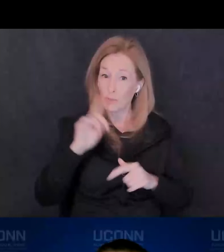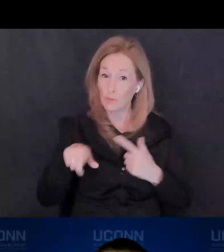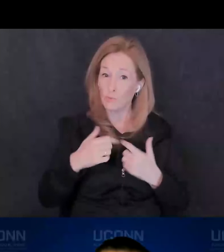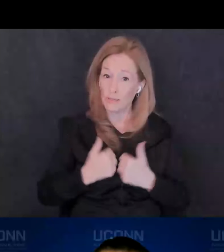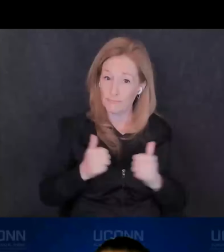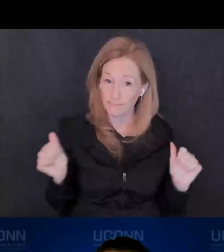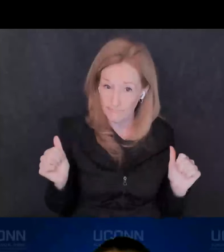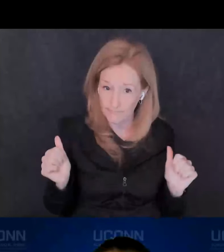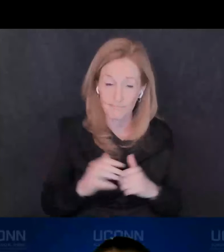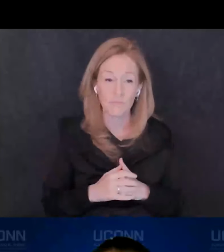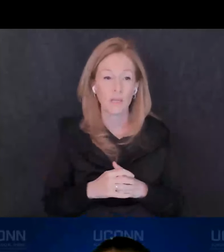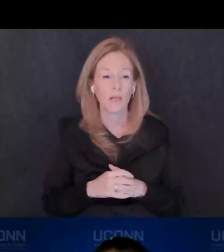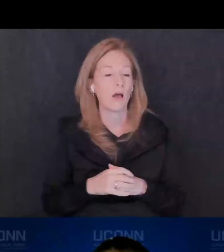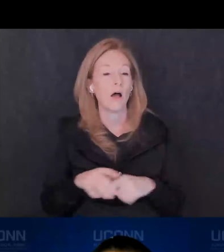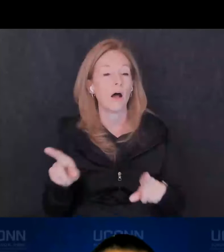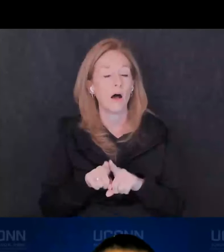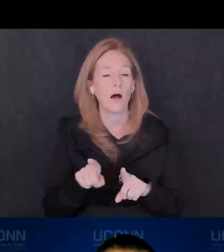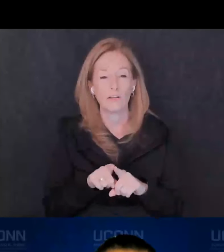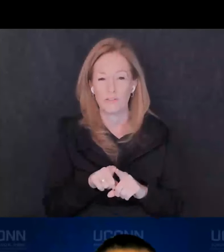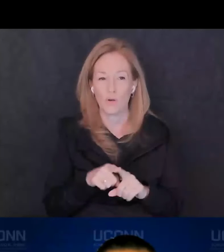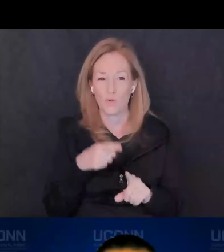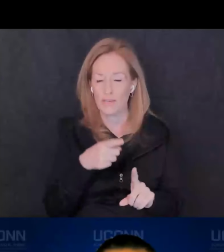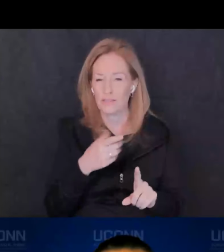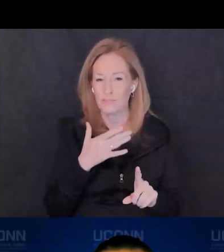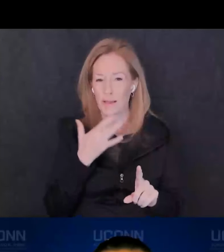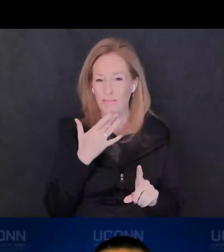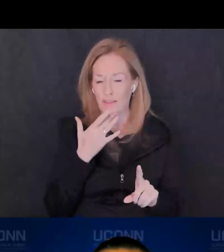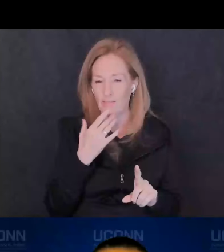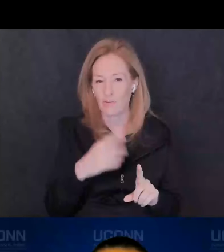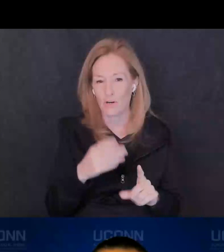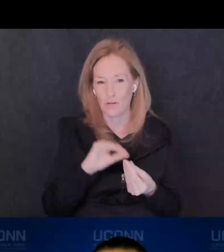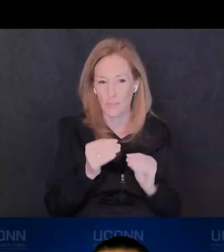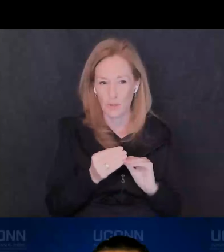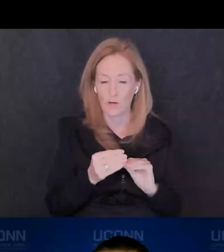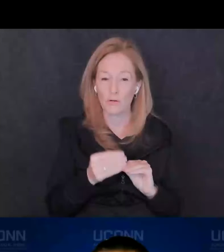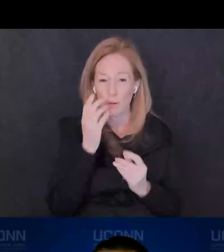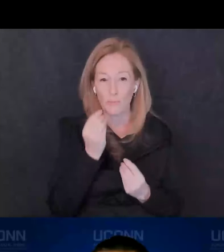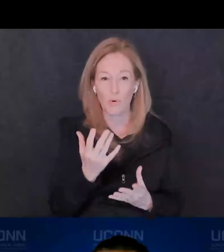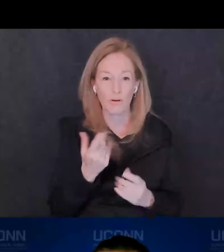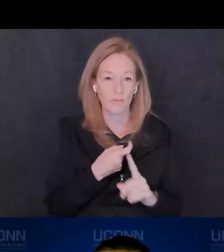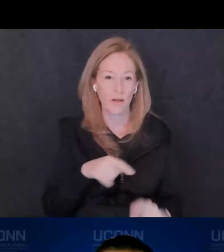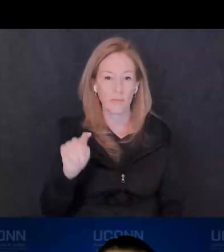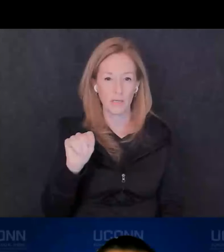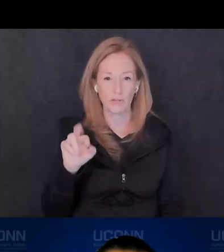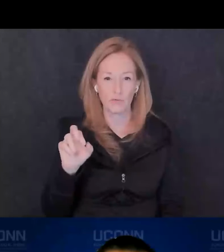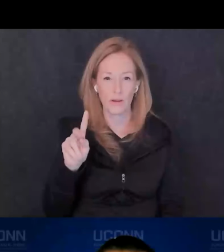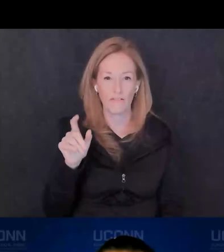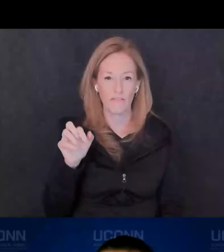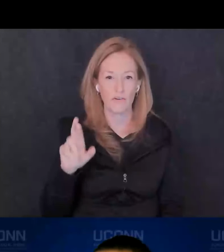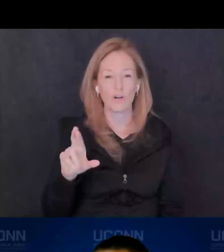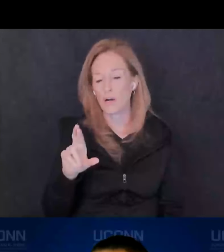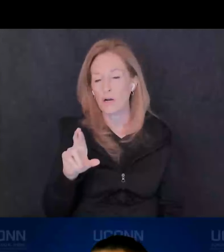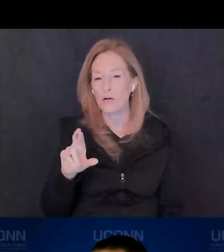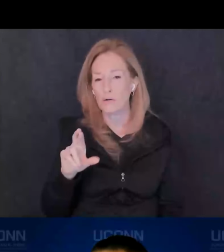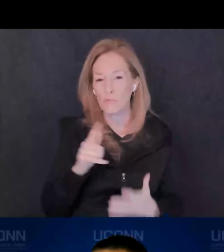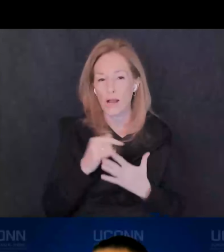I also want to note, this is one of my favorite data points. A report from the Trevor Project shows that just one accepting adult can reduce the risk of suicide